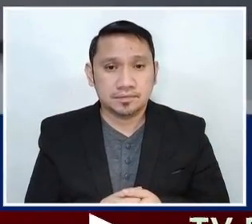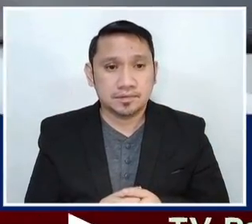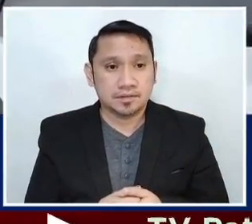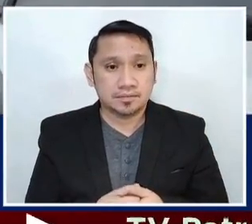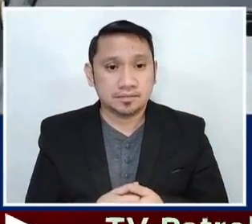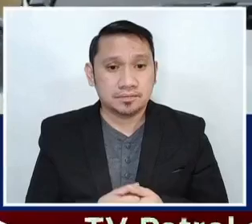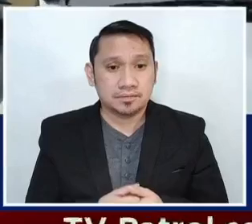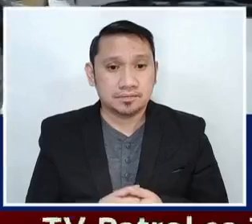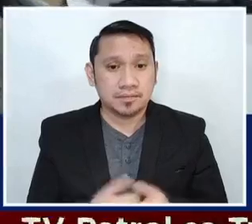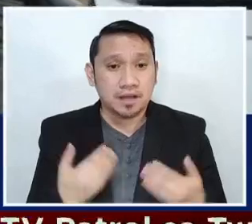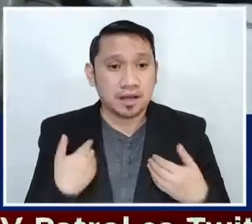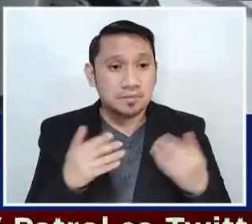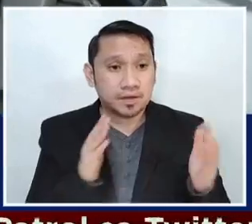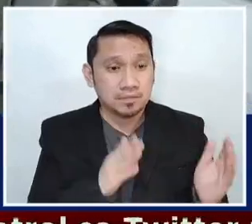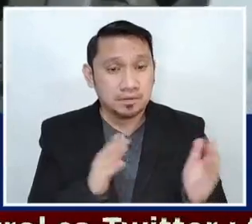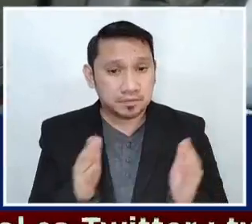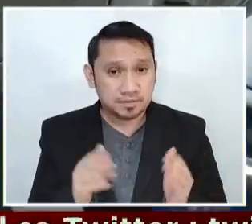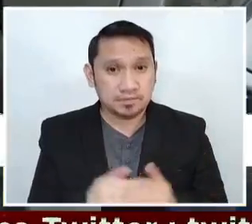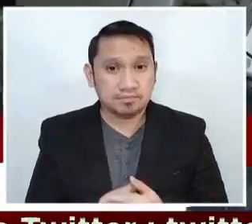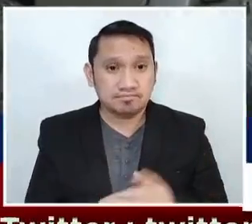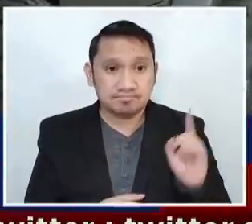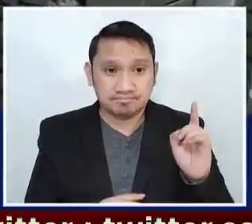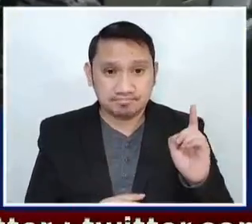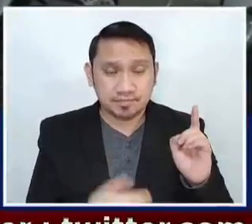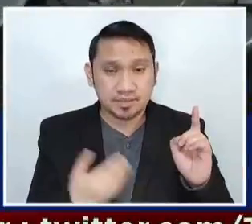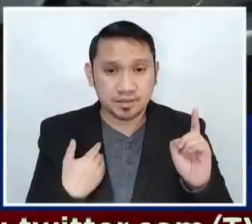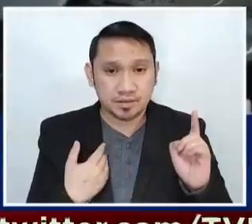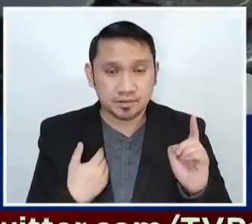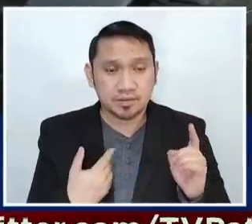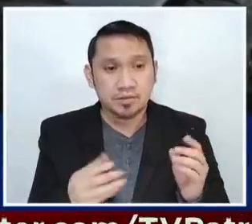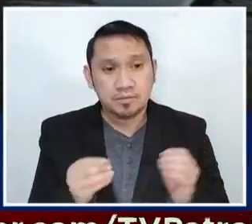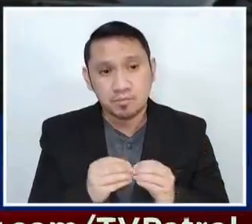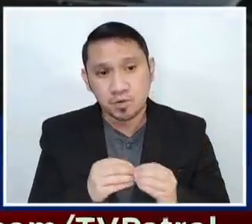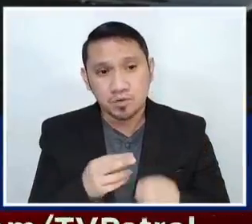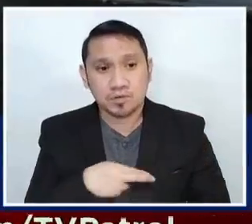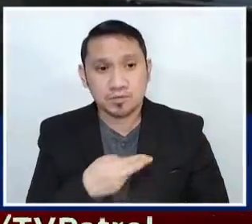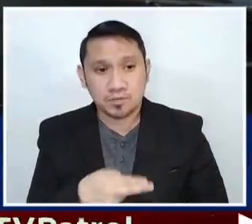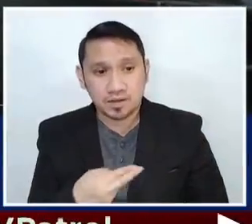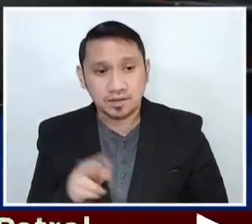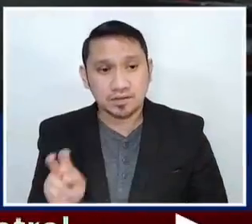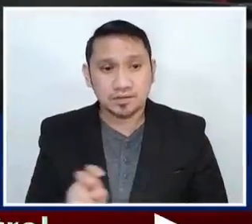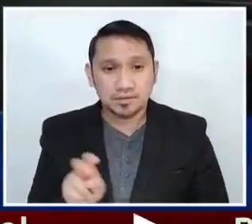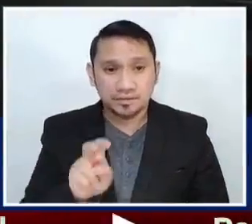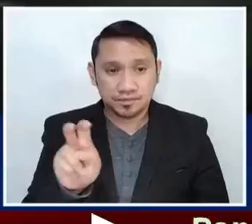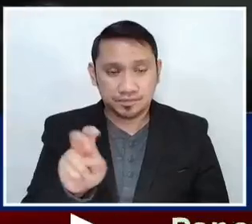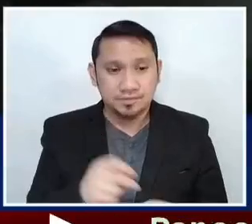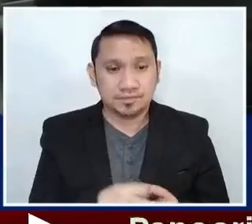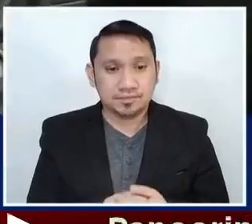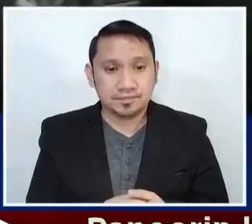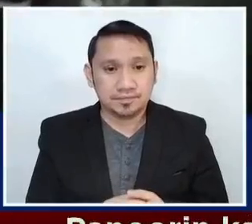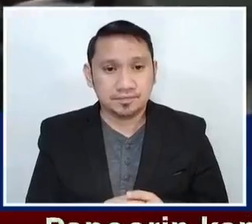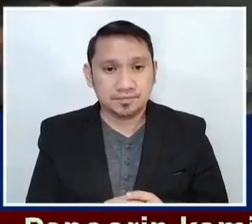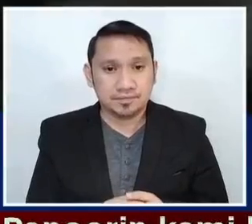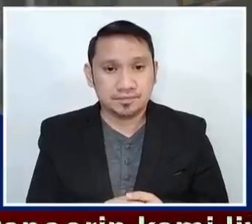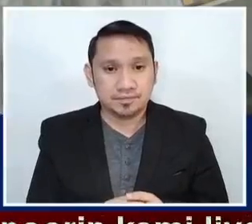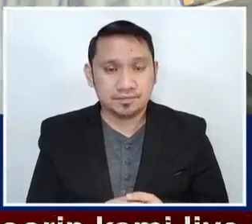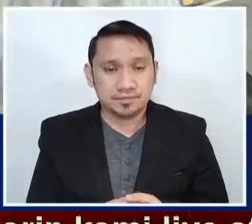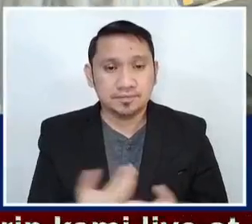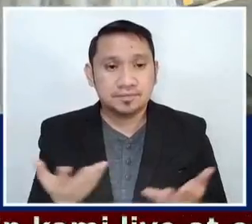concert. May plano naman si Donnie para maging extra romantic ang trip nila ni Belle sa Big Apple. Gusto